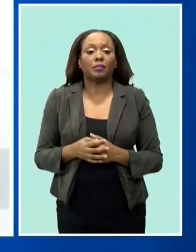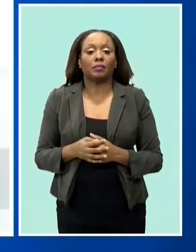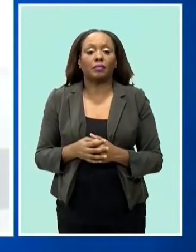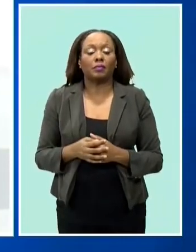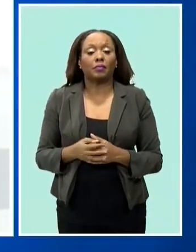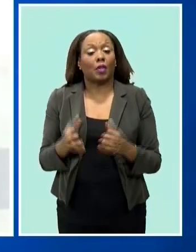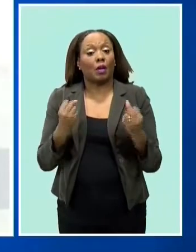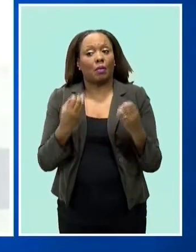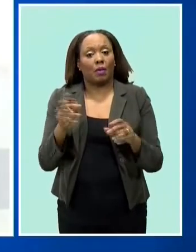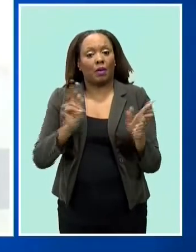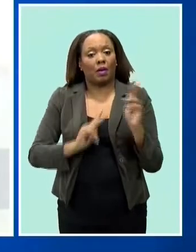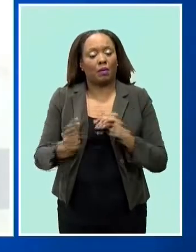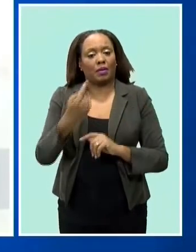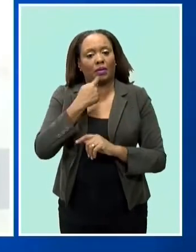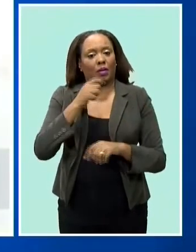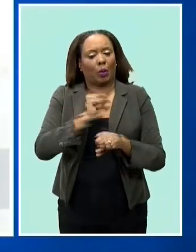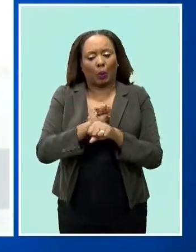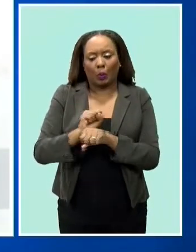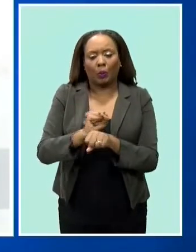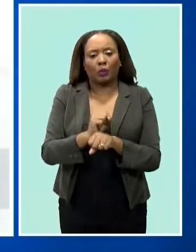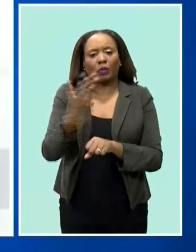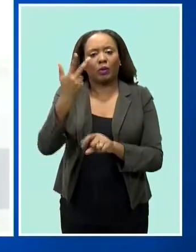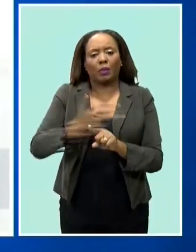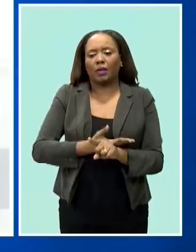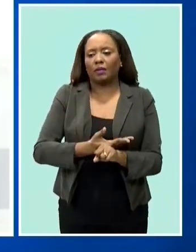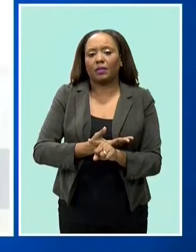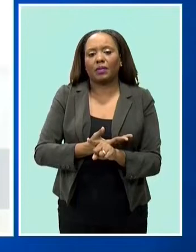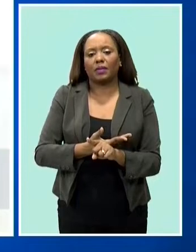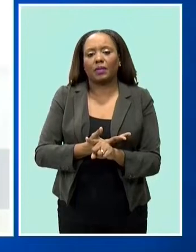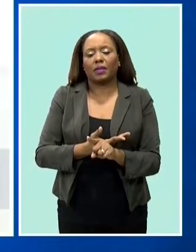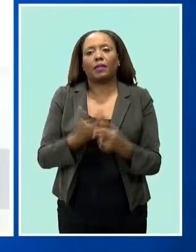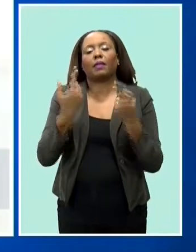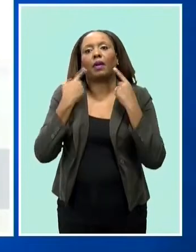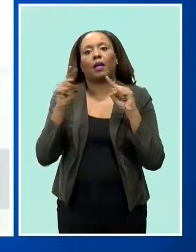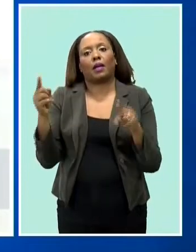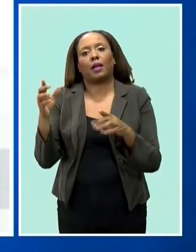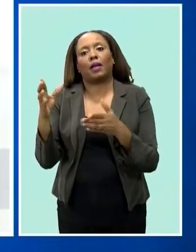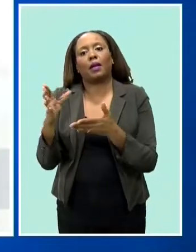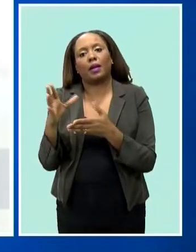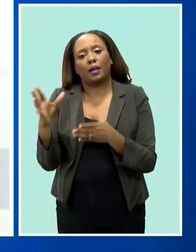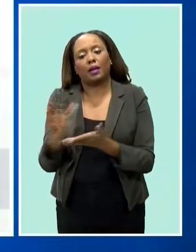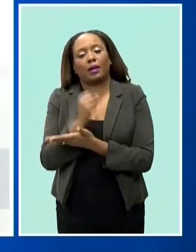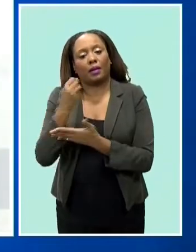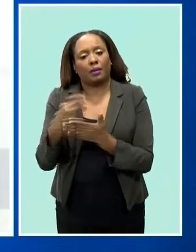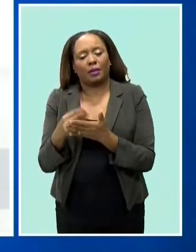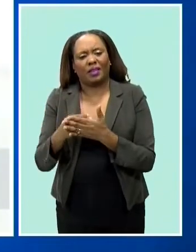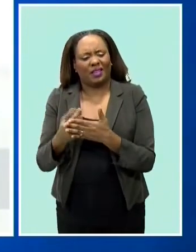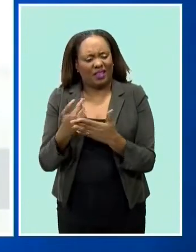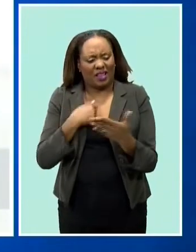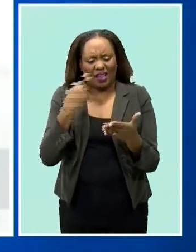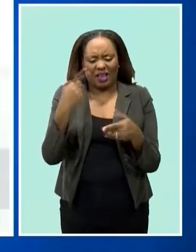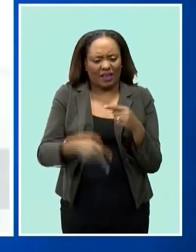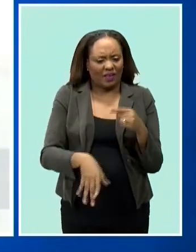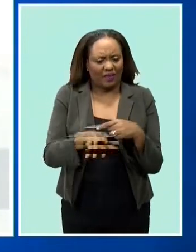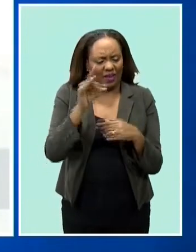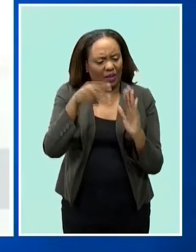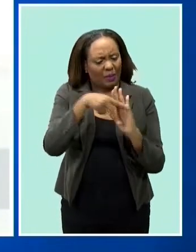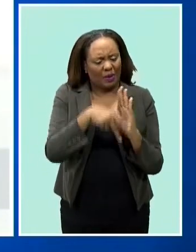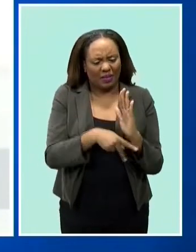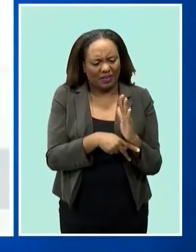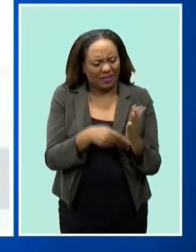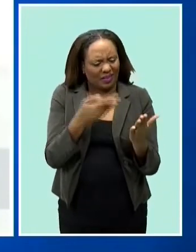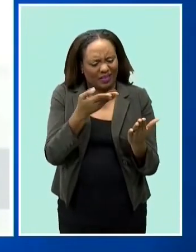to work for 3 months before being paid. I have thus far found no rule or policy that substantiates this. I find this